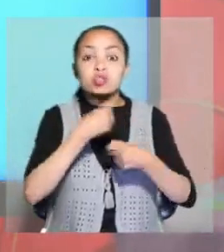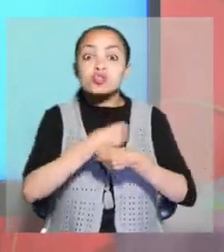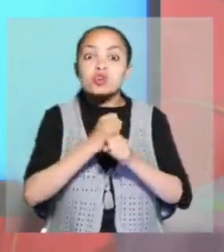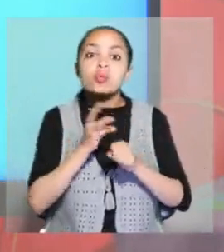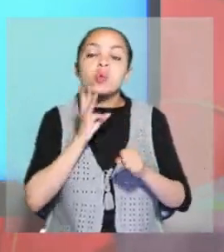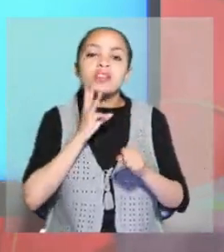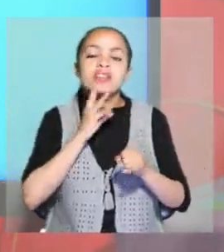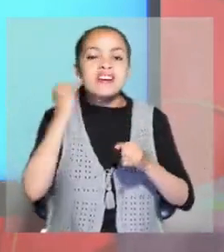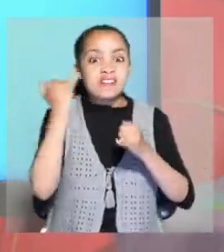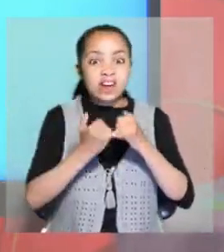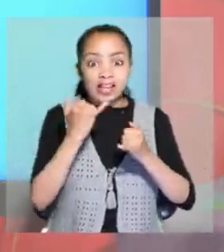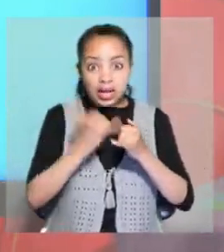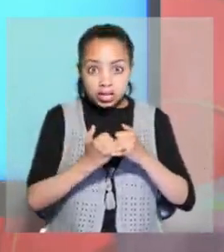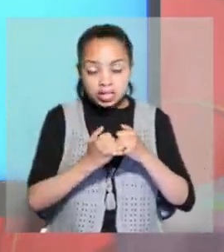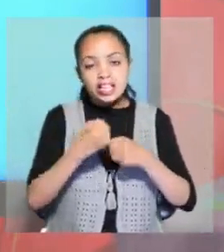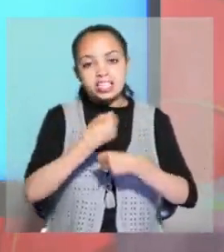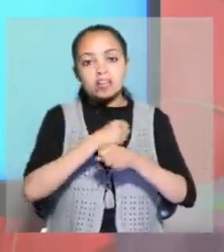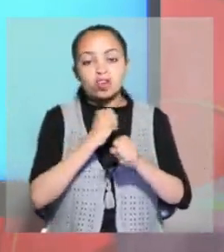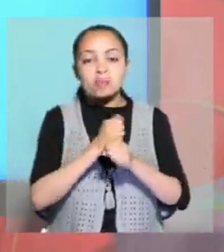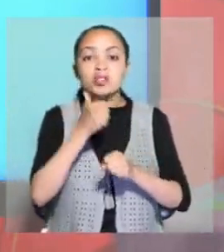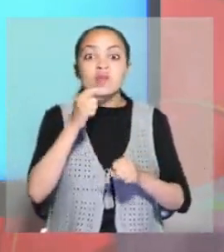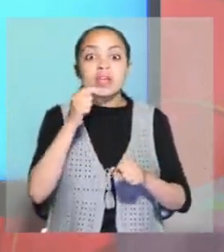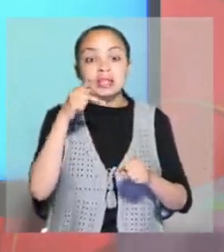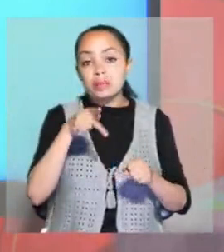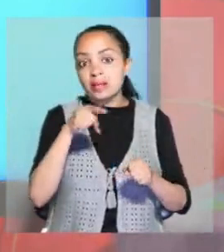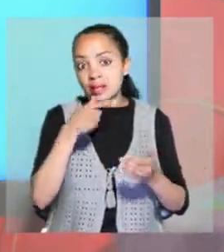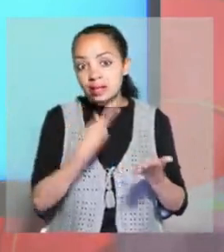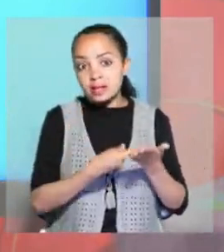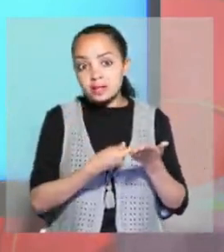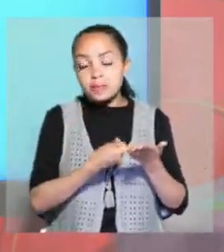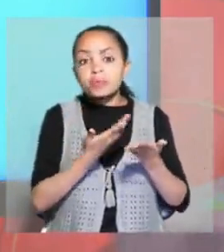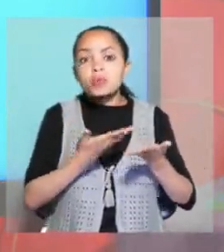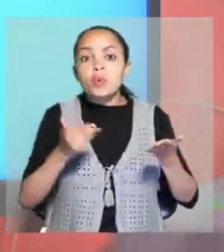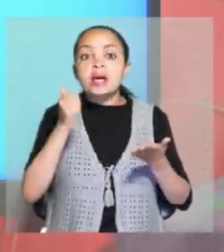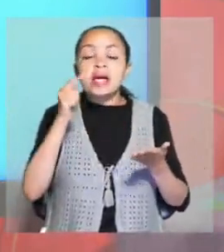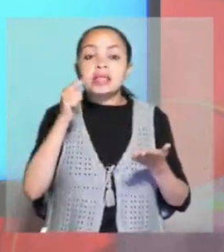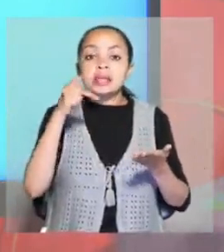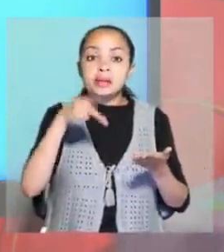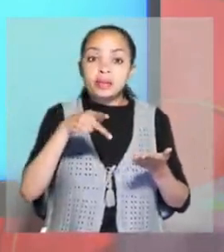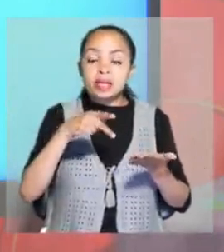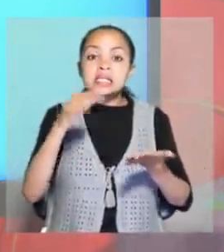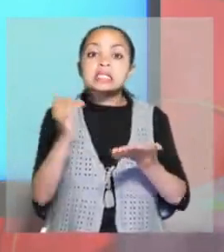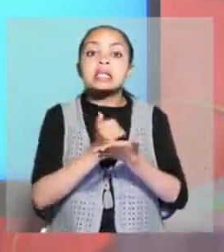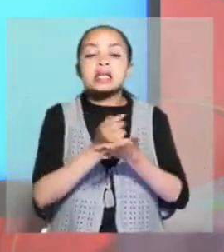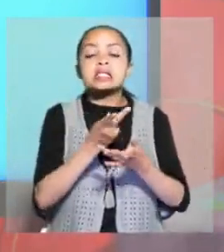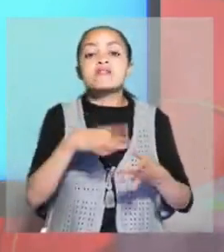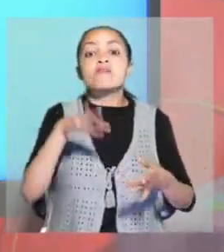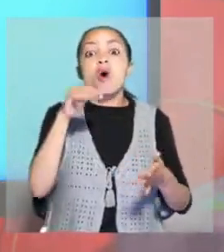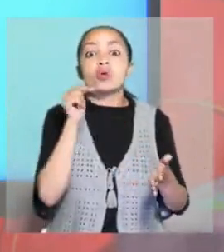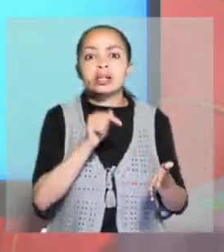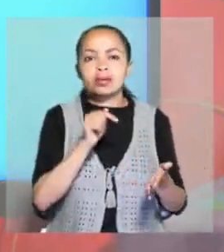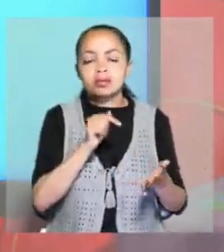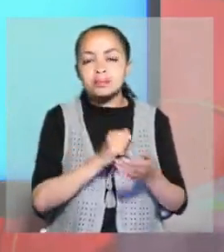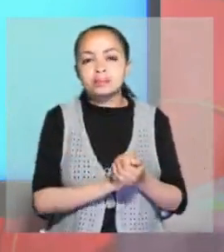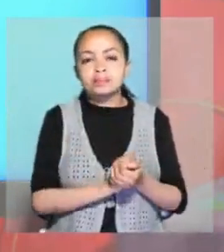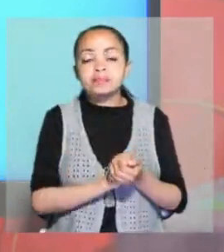water. Finally, there is a formation of ATP here, where ATP synthesis is found here.